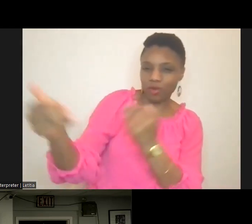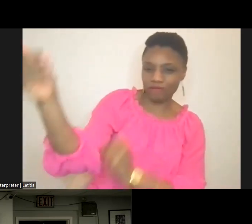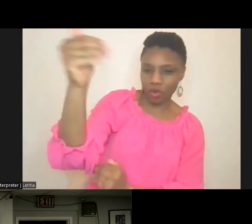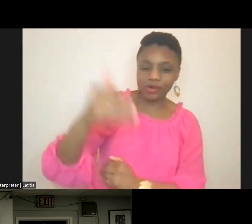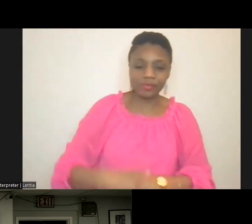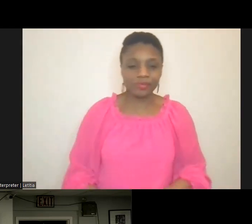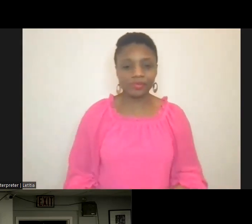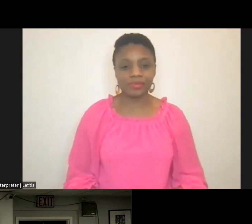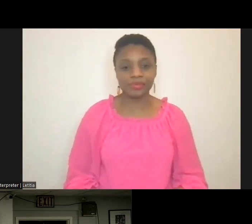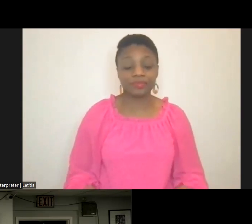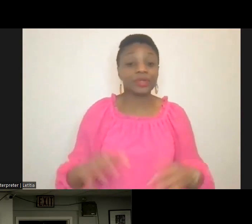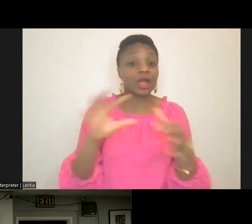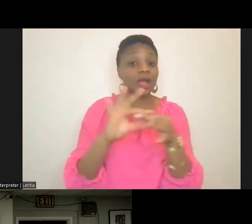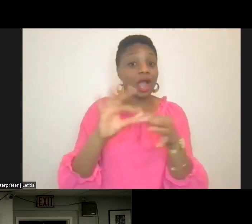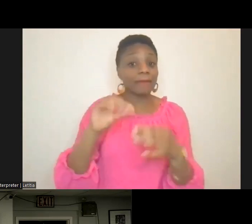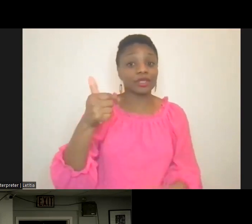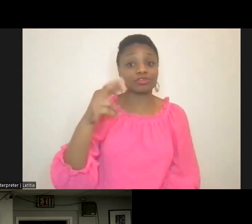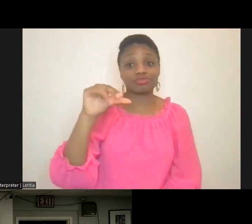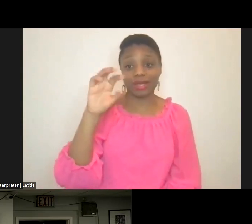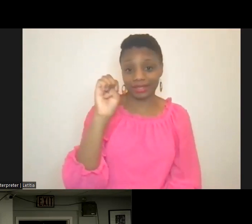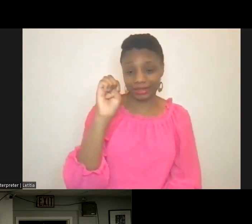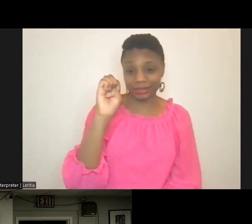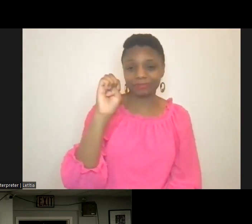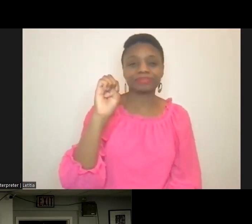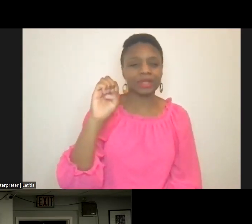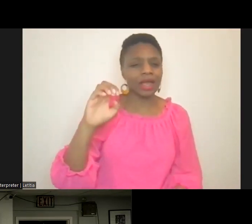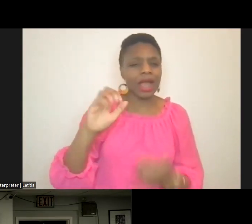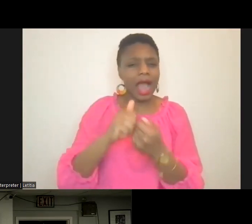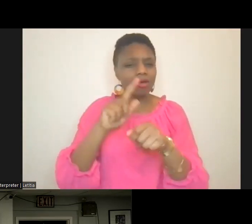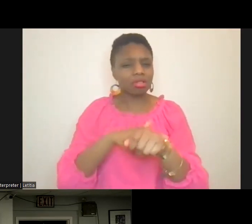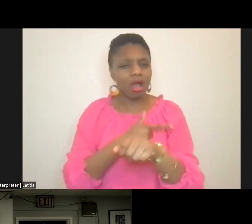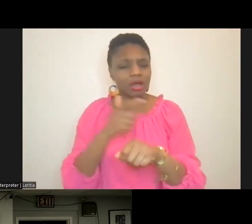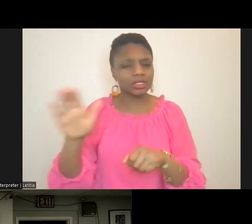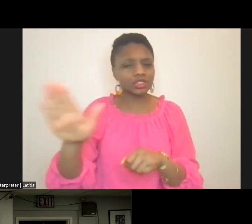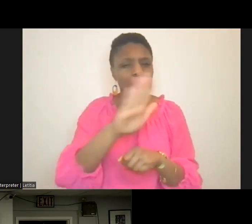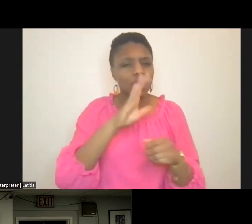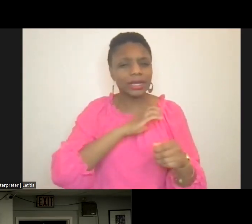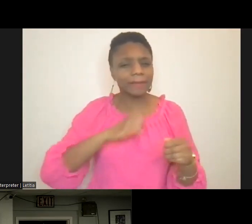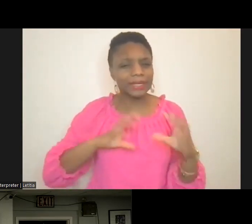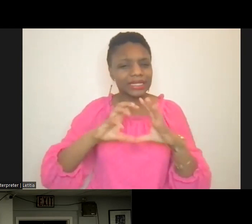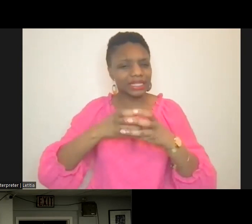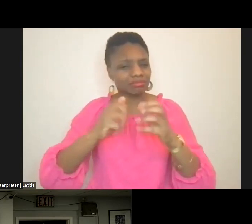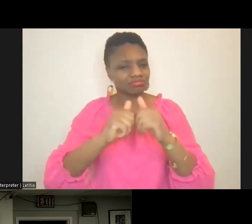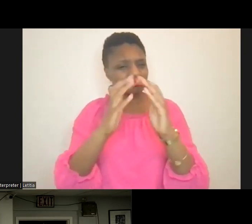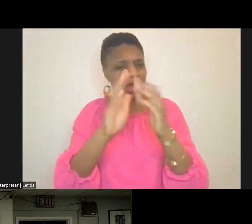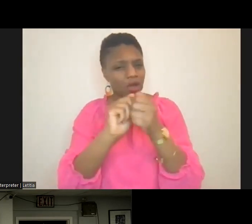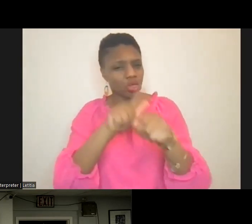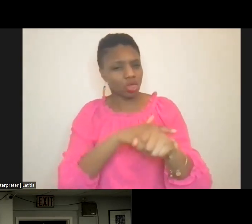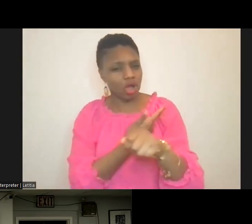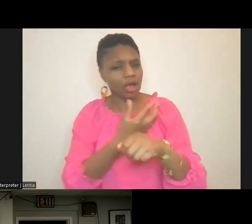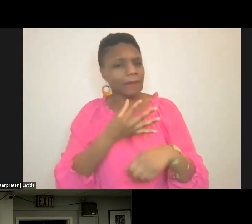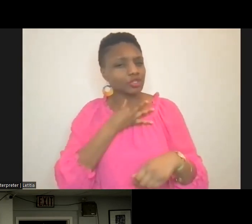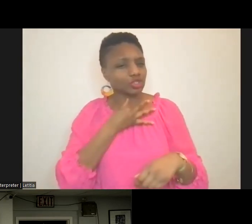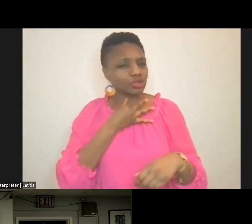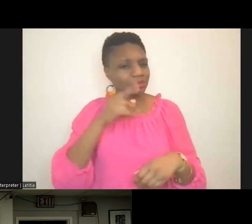There is then a comment by Grace Bennington, who said, "How long has your committee been in existence? I'm curious since you're